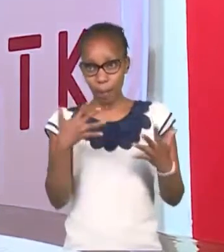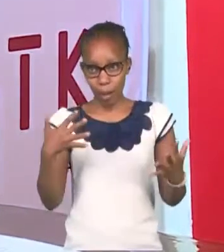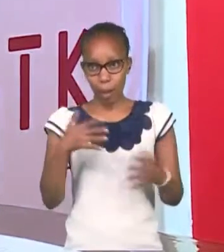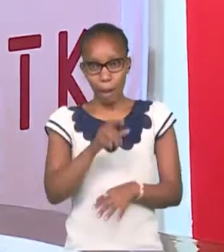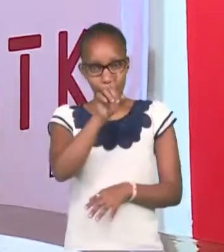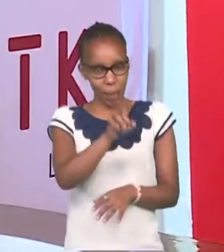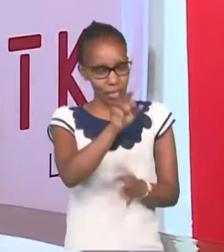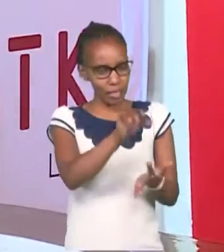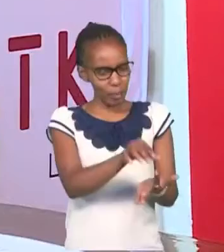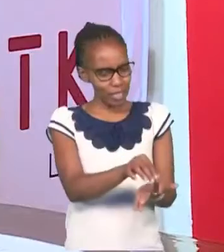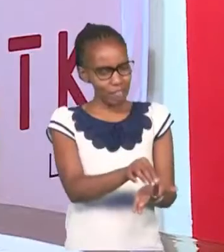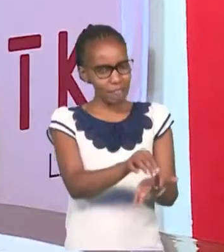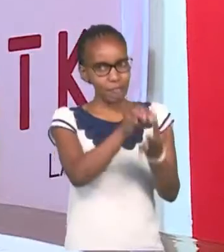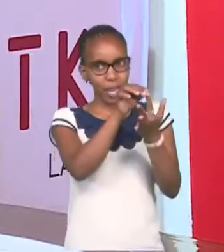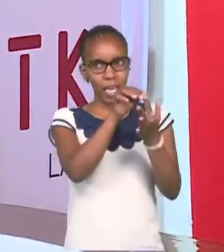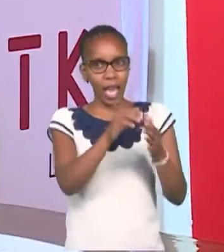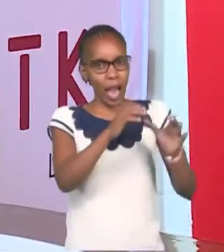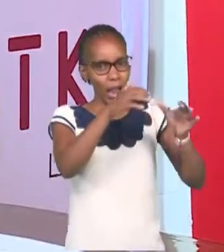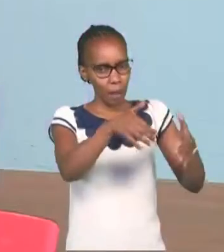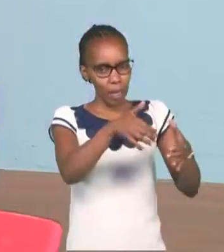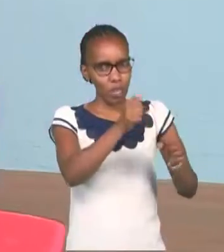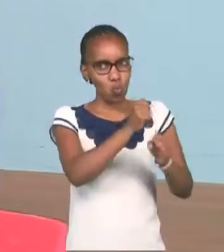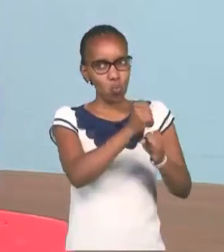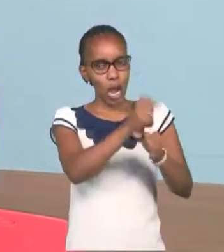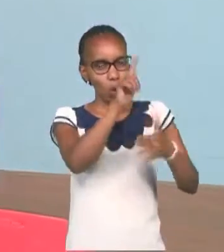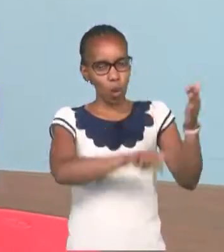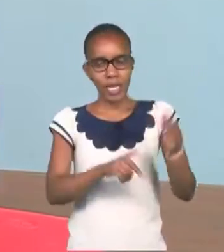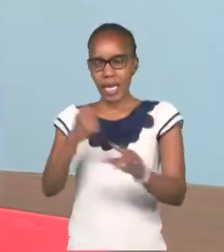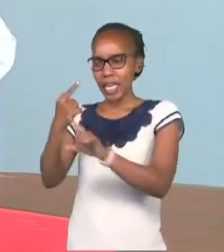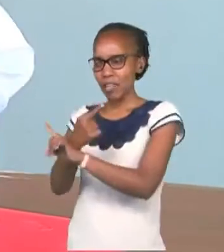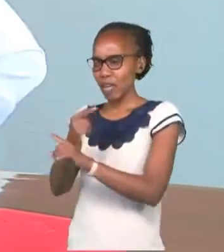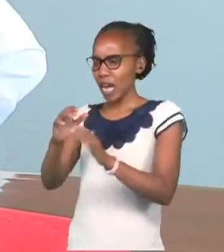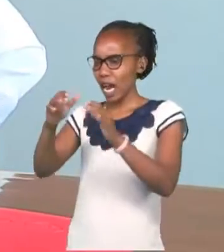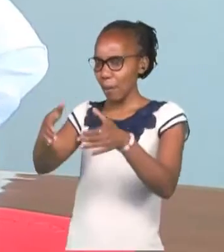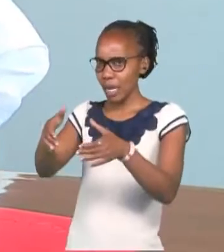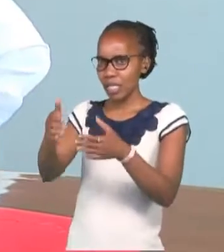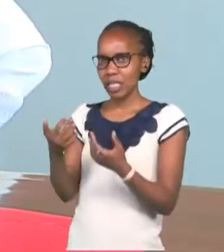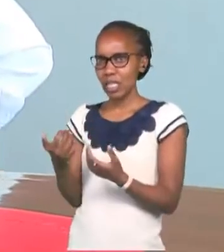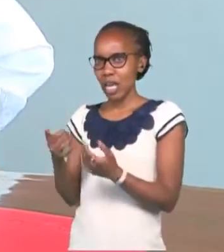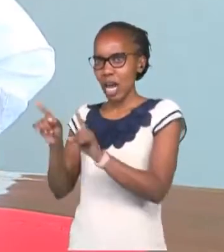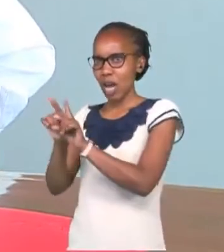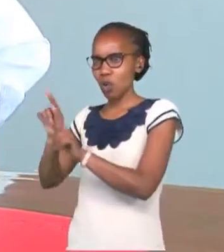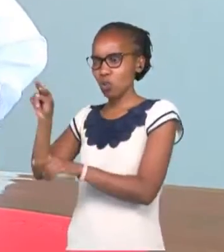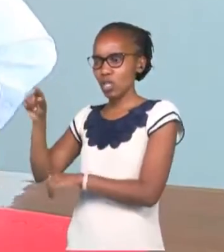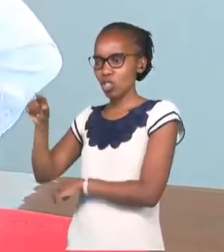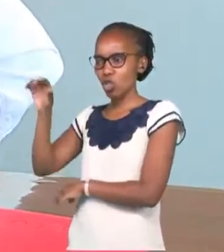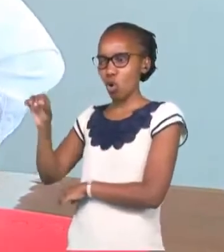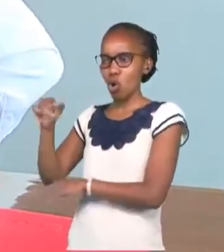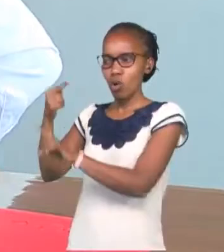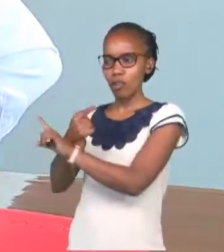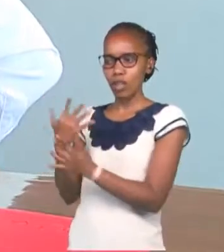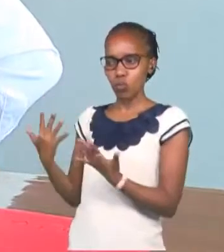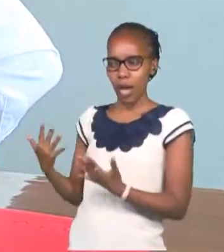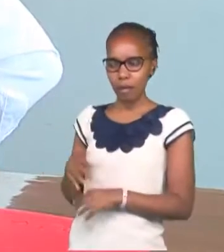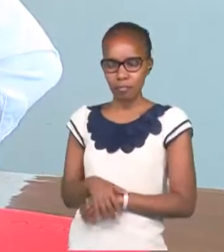to specify what the company will be dealing with. What is the difference between a company and an NGO, a non-governmental